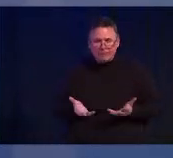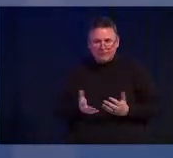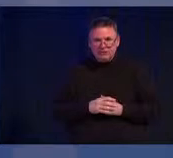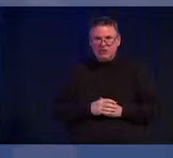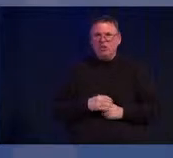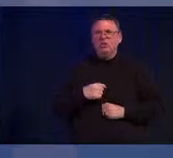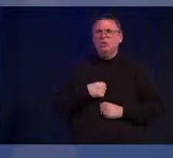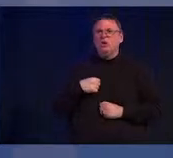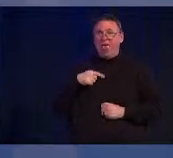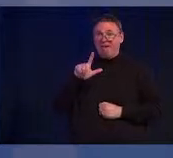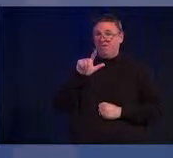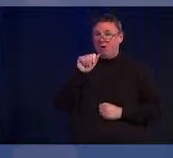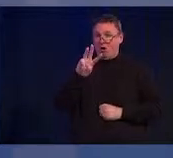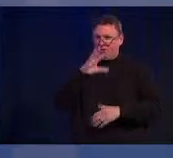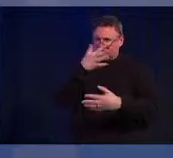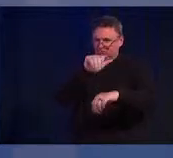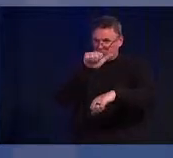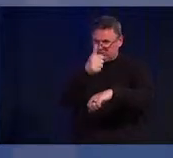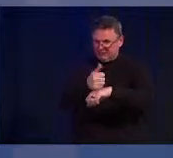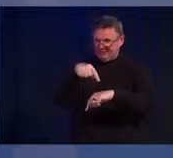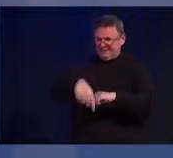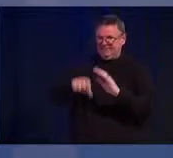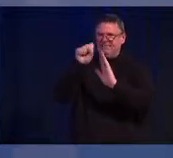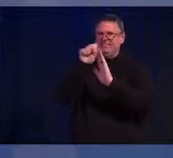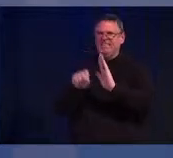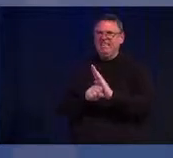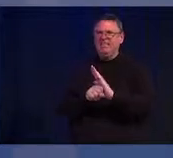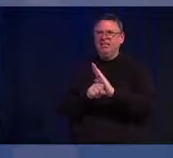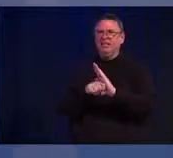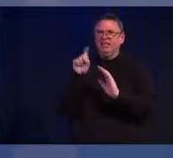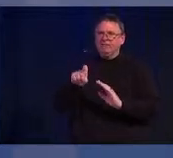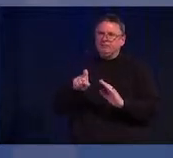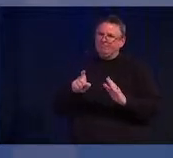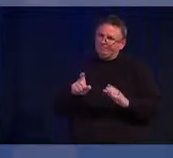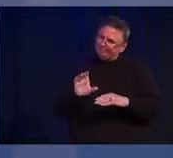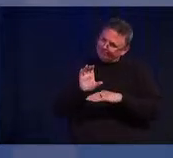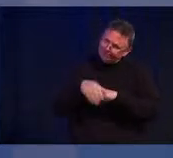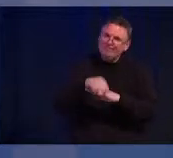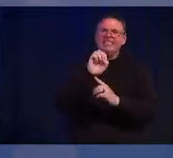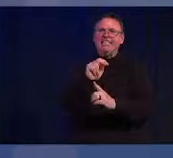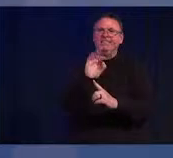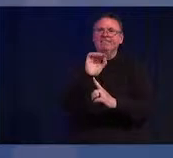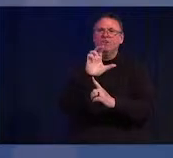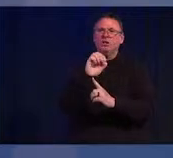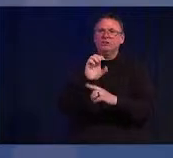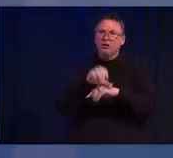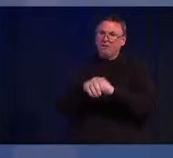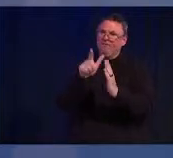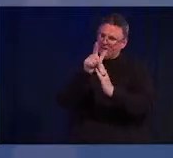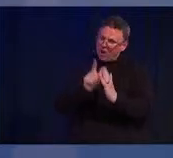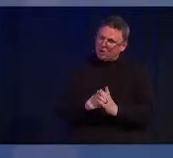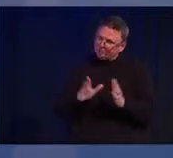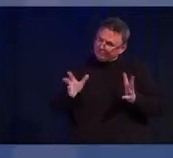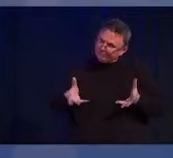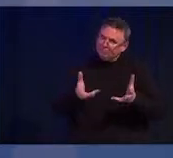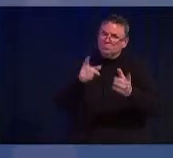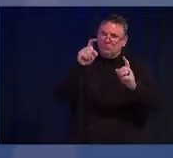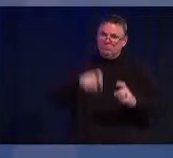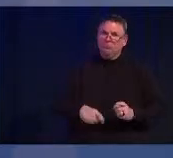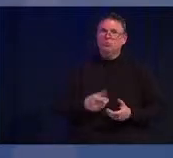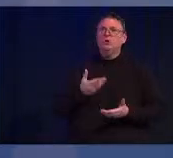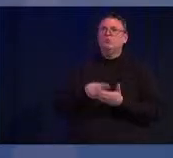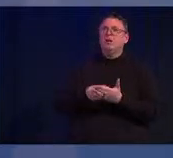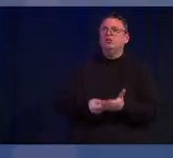laws in this state that we need to enforce, whether there's a wealthy corporate donor